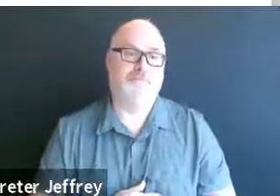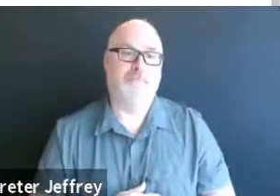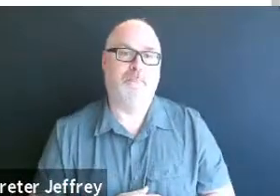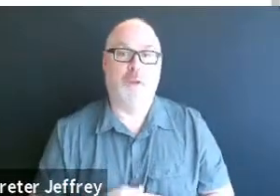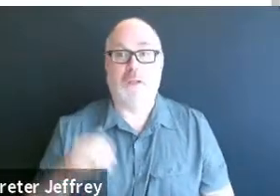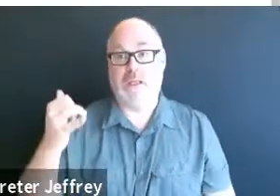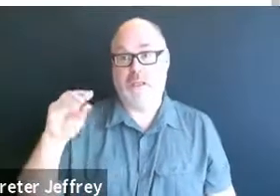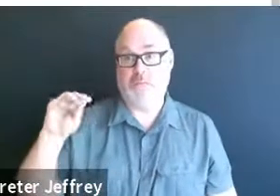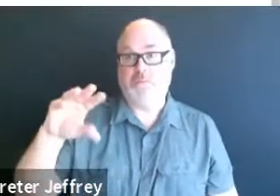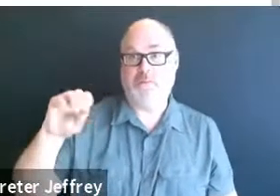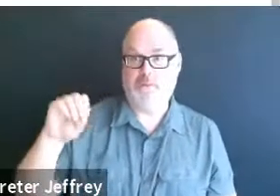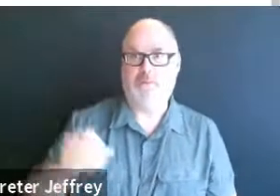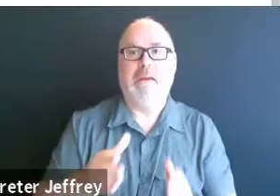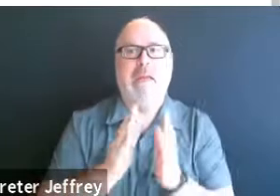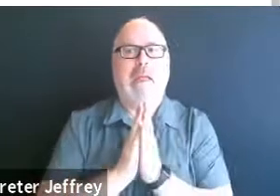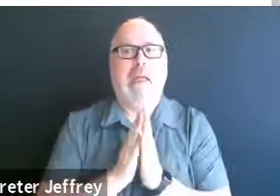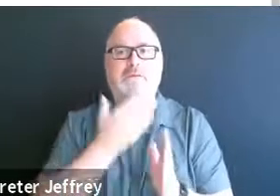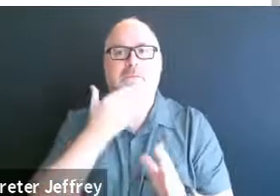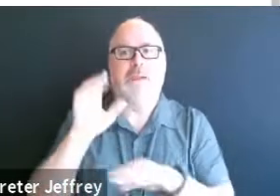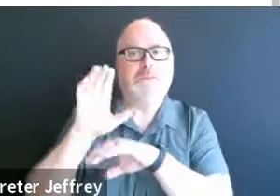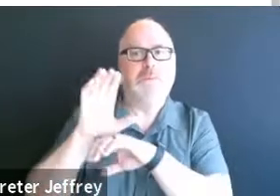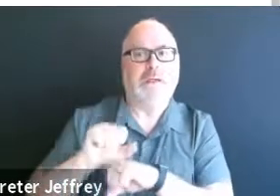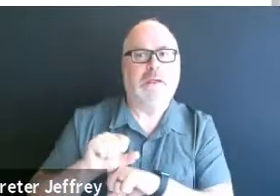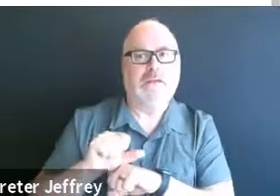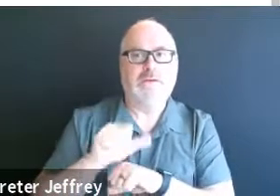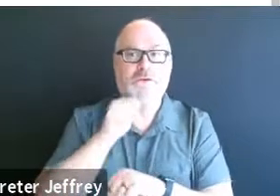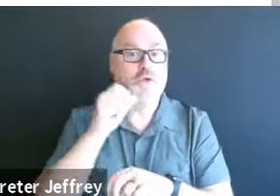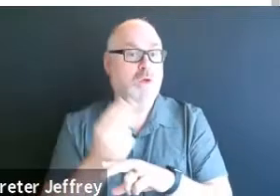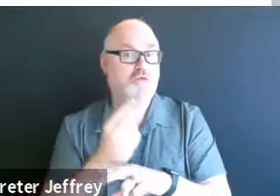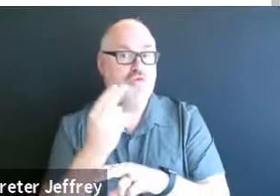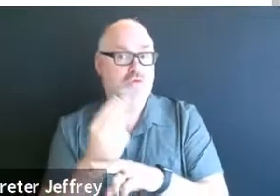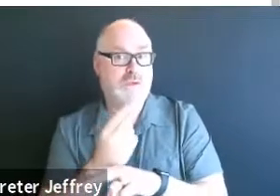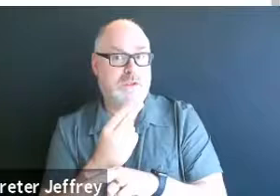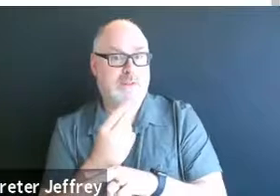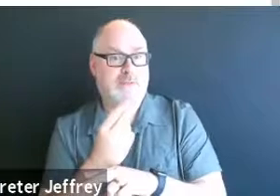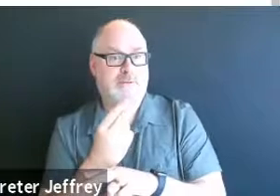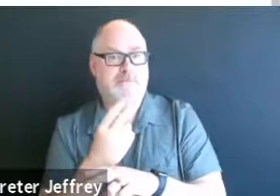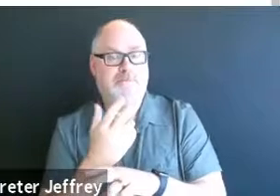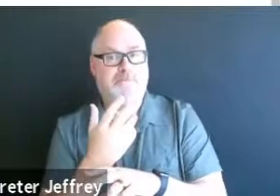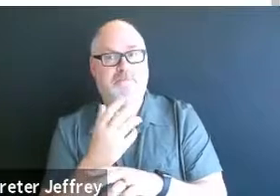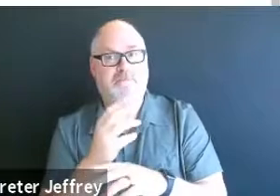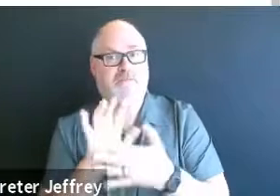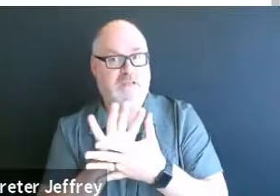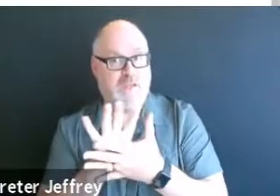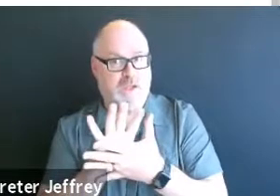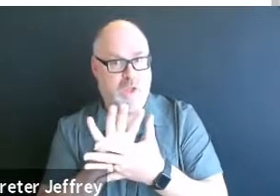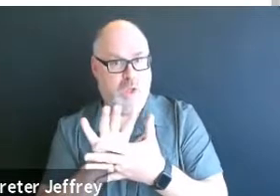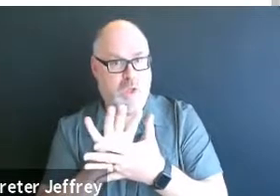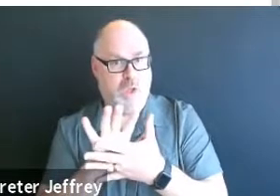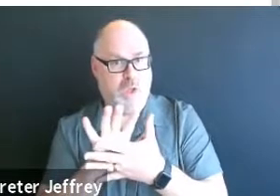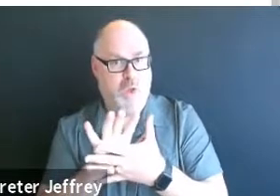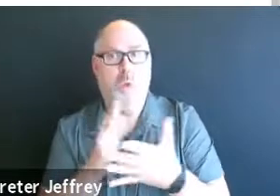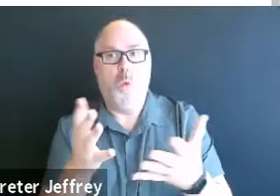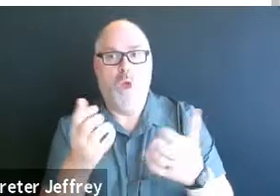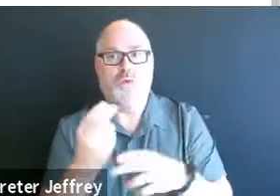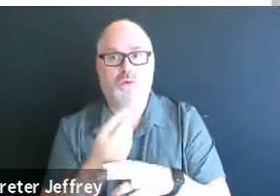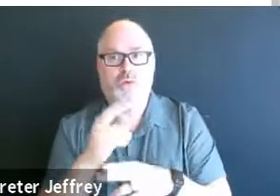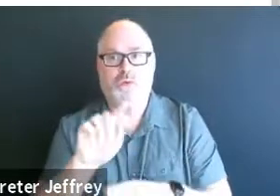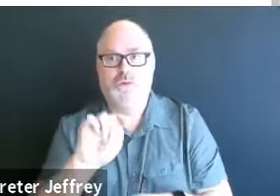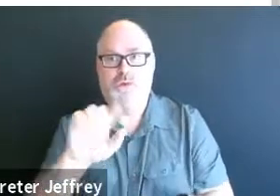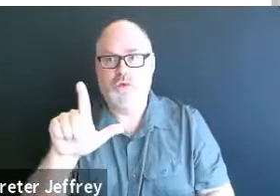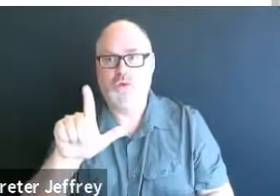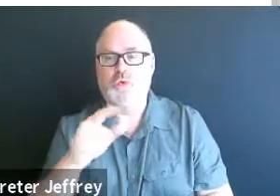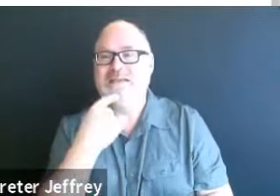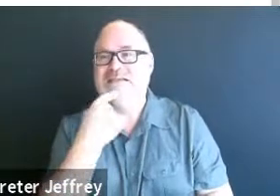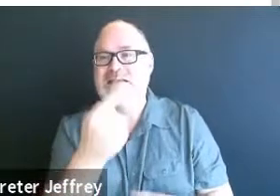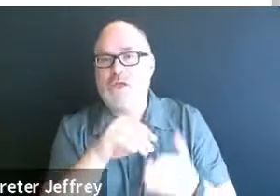We do ask for best practice if you aren't using your video, but you would still like to use this tool. Let your students